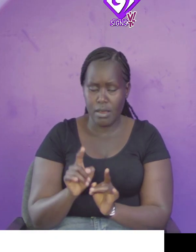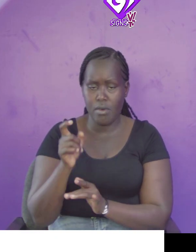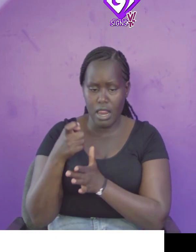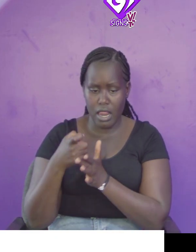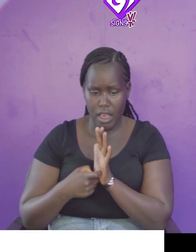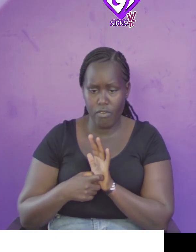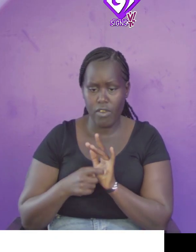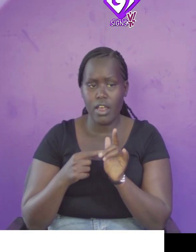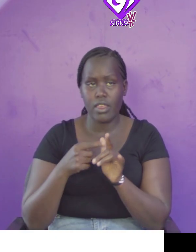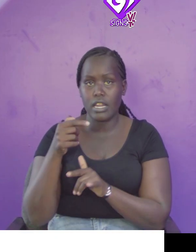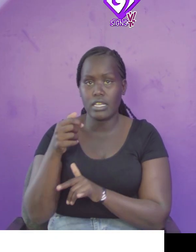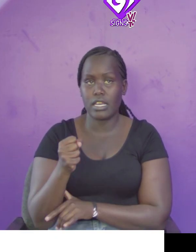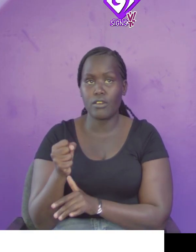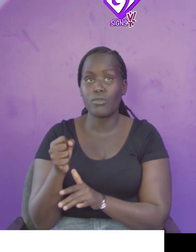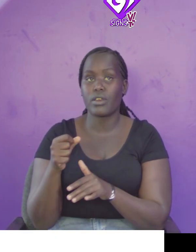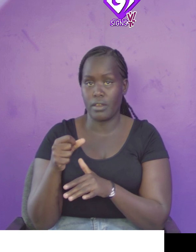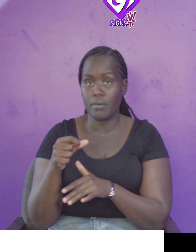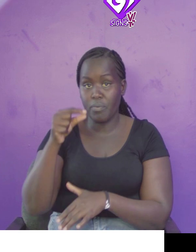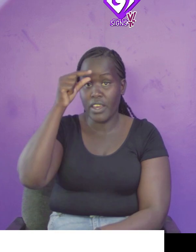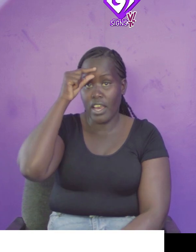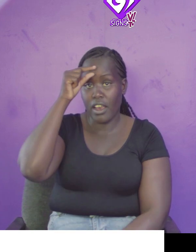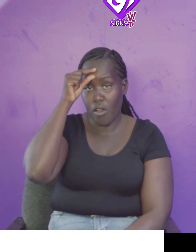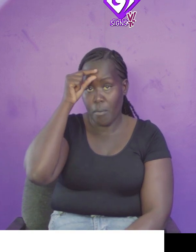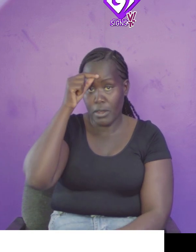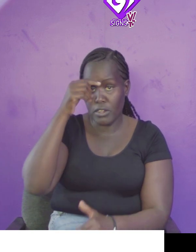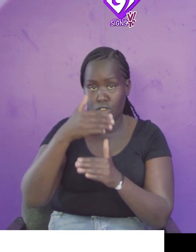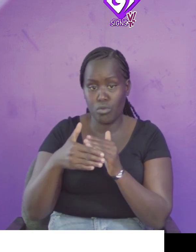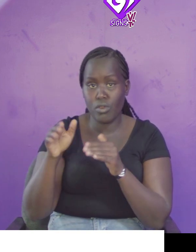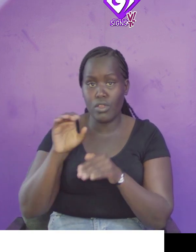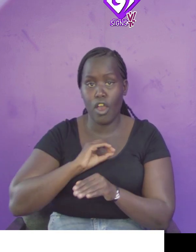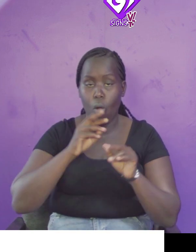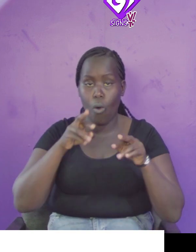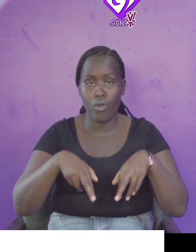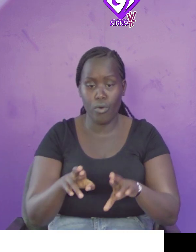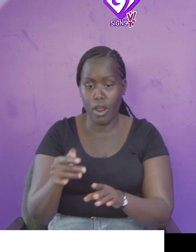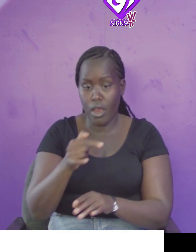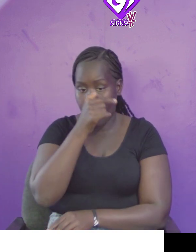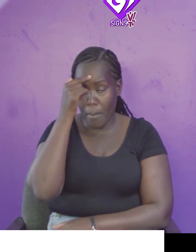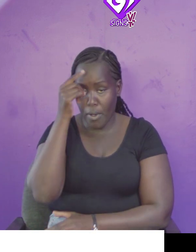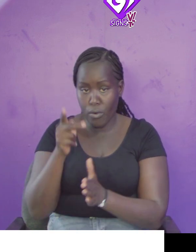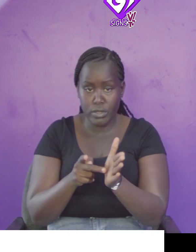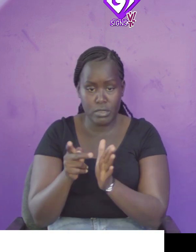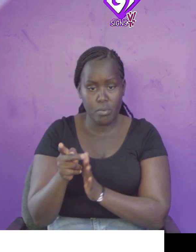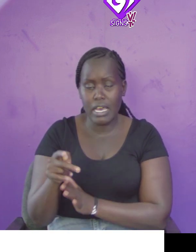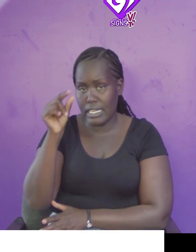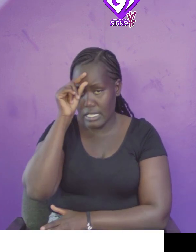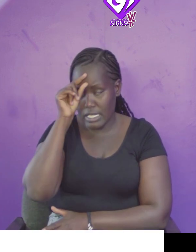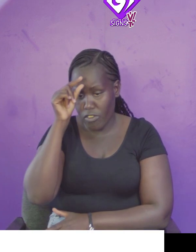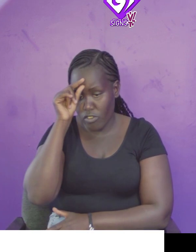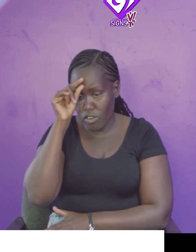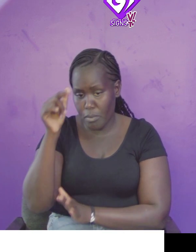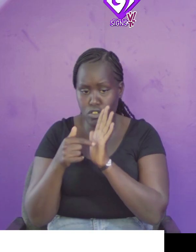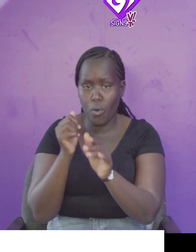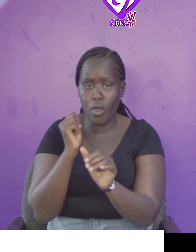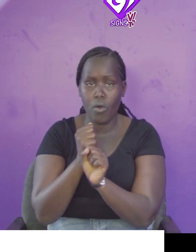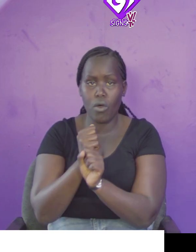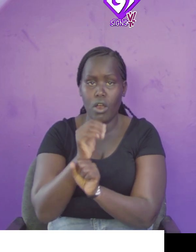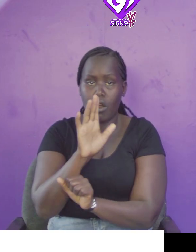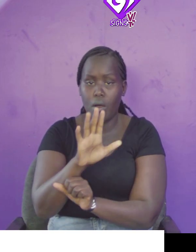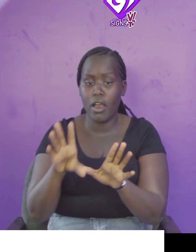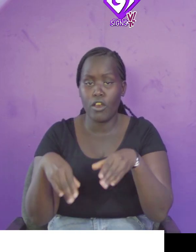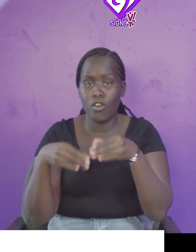by government to build their own road. Because paying toll is basically government abdicating its job to